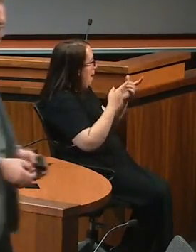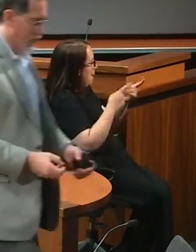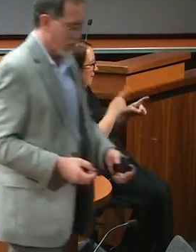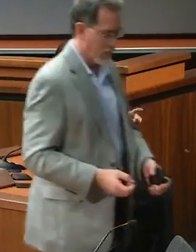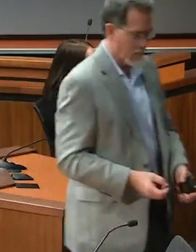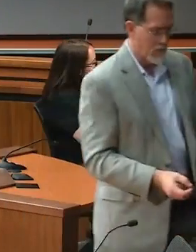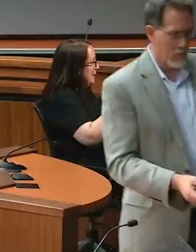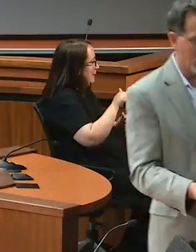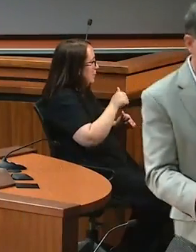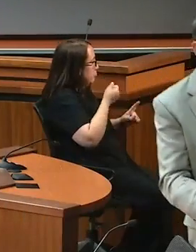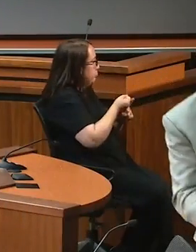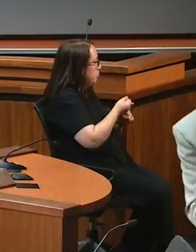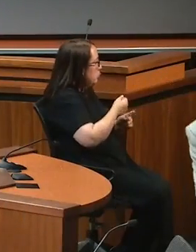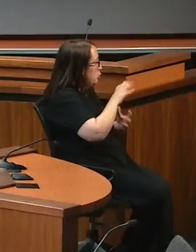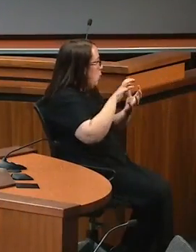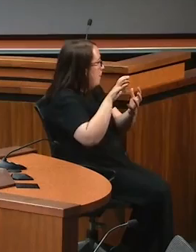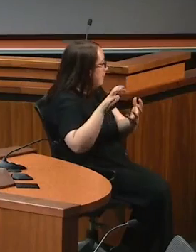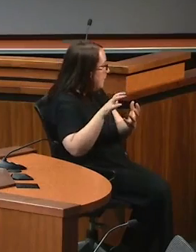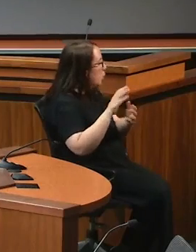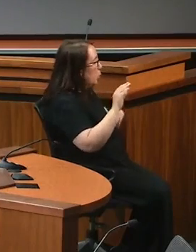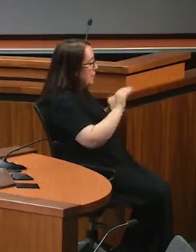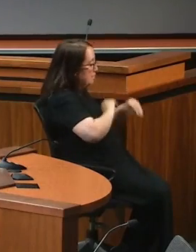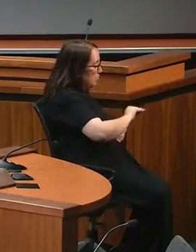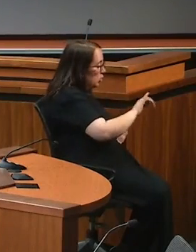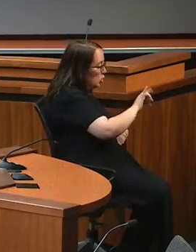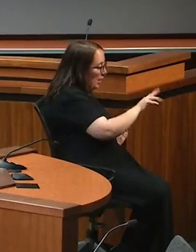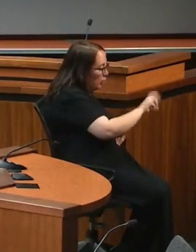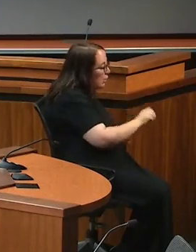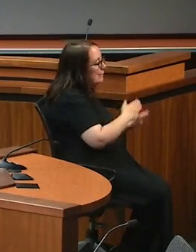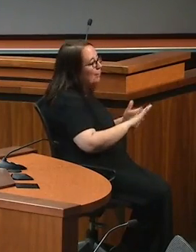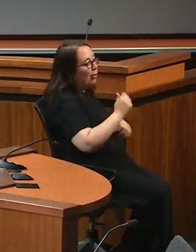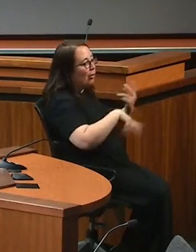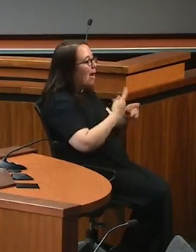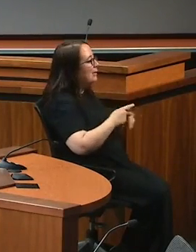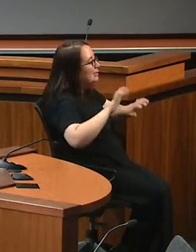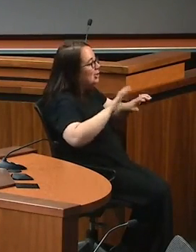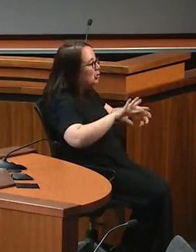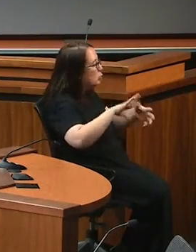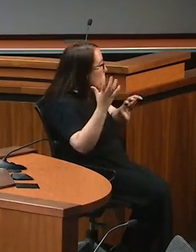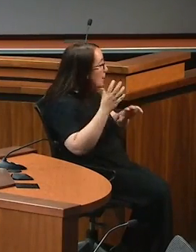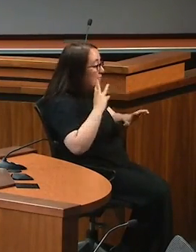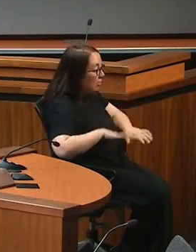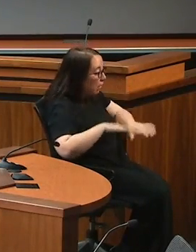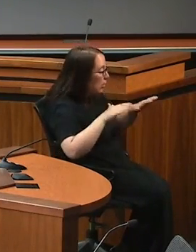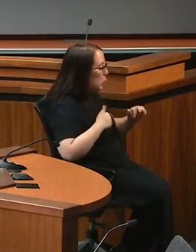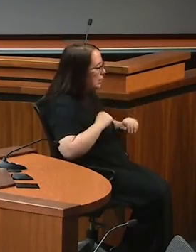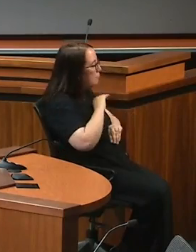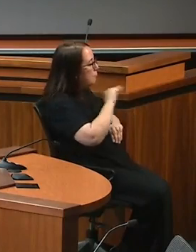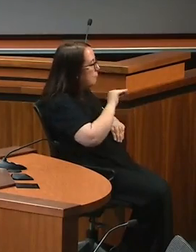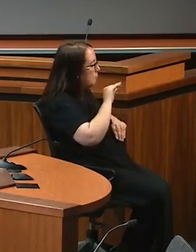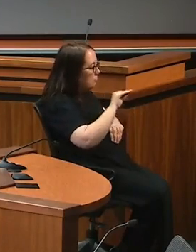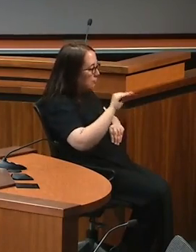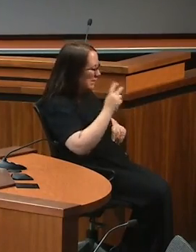given storm. And so we plugged in the July 30th storm, we plugged in some other type of storm events to see